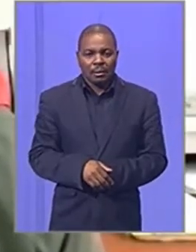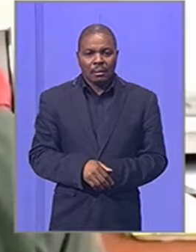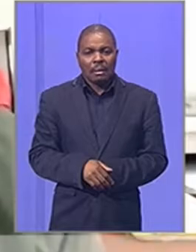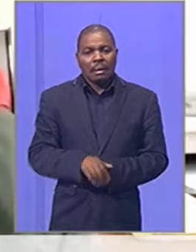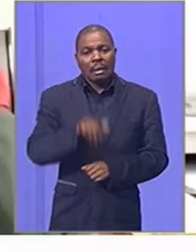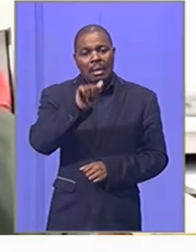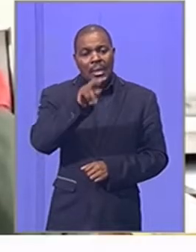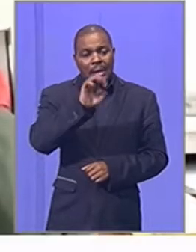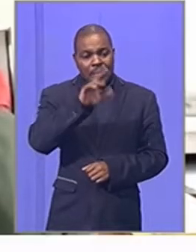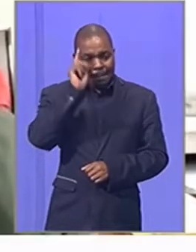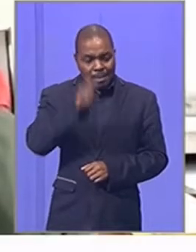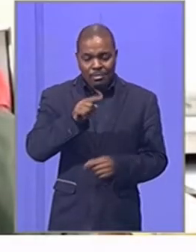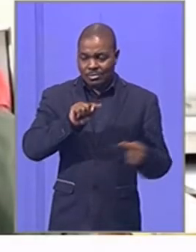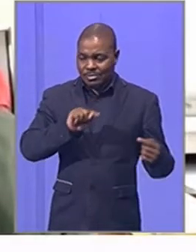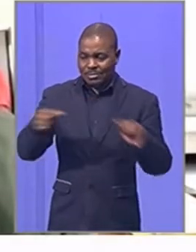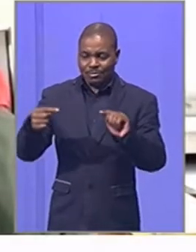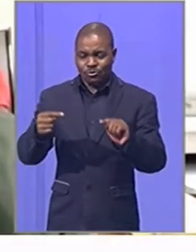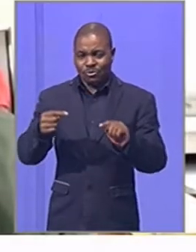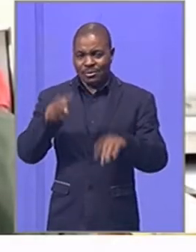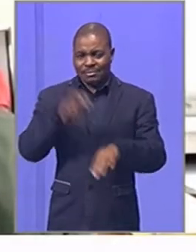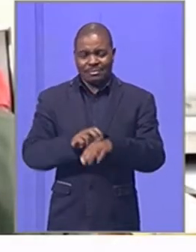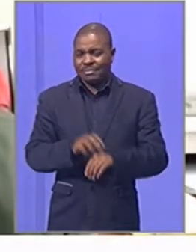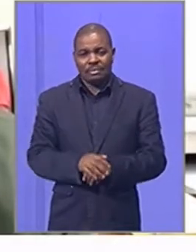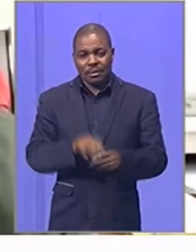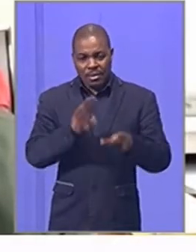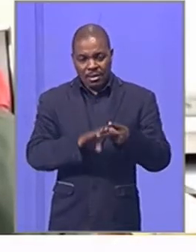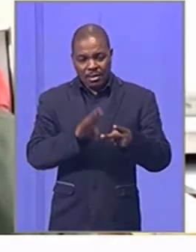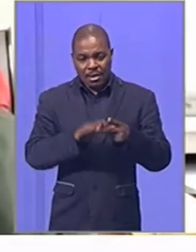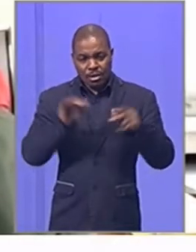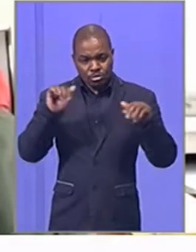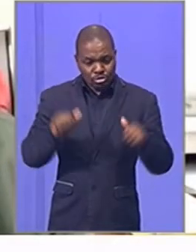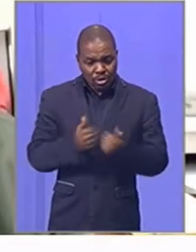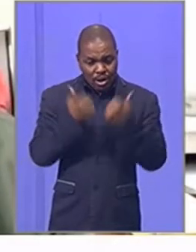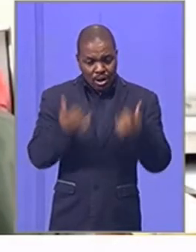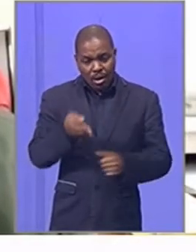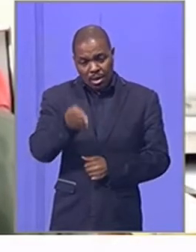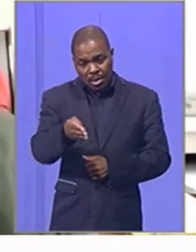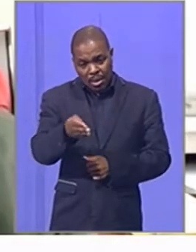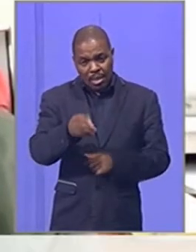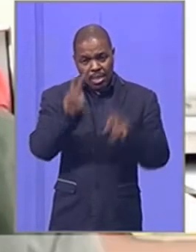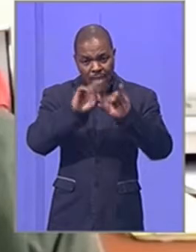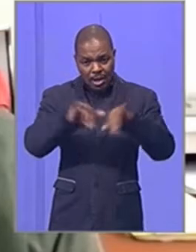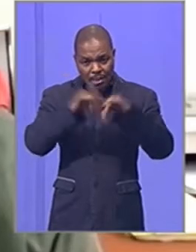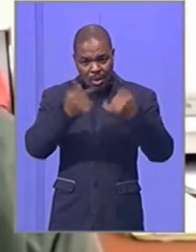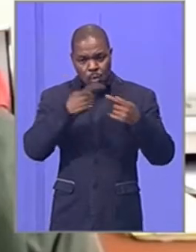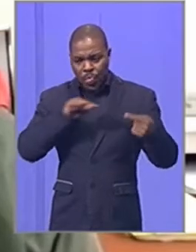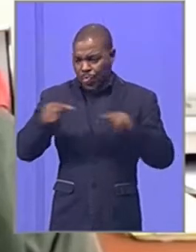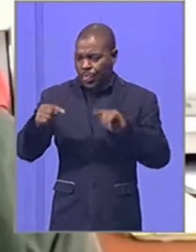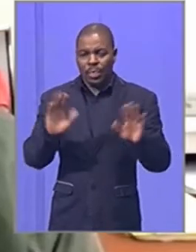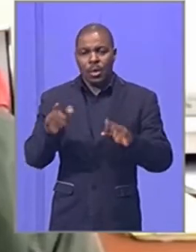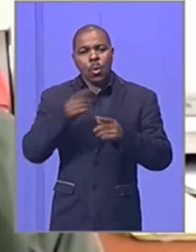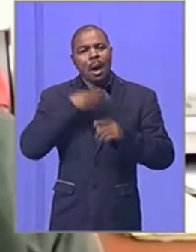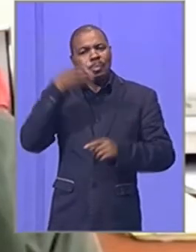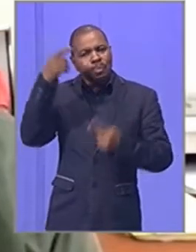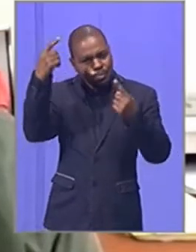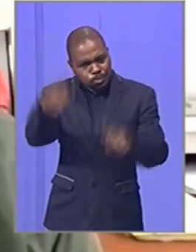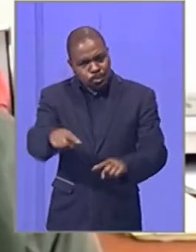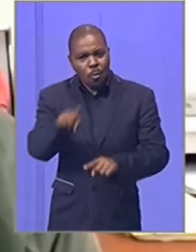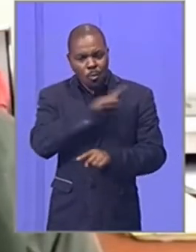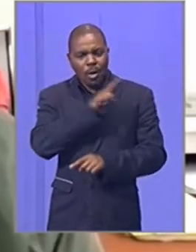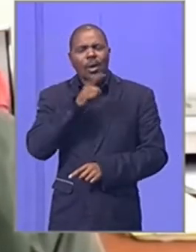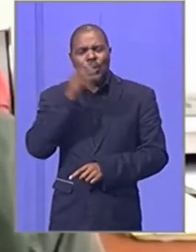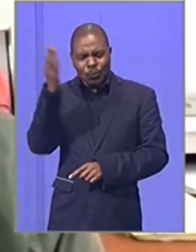in dispute. And the challenges which are at Eskom are not in dispute. We went there precisely because